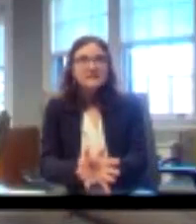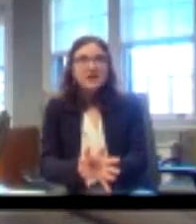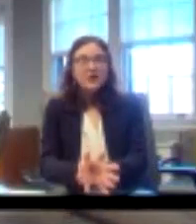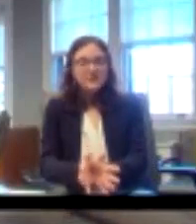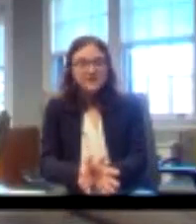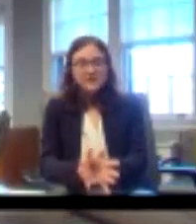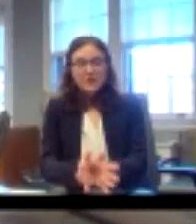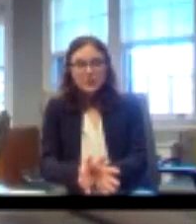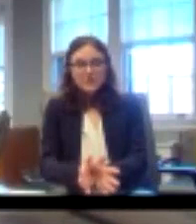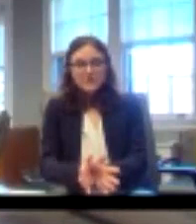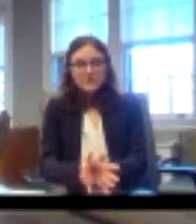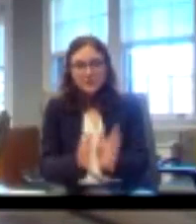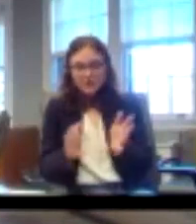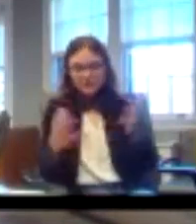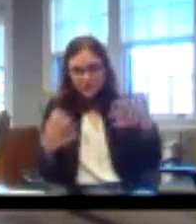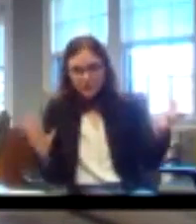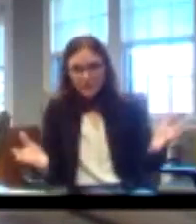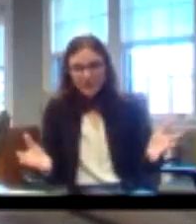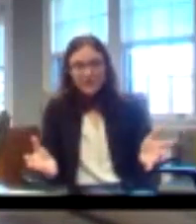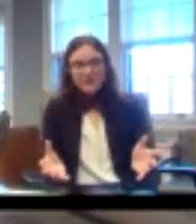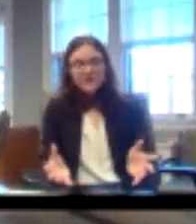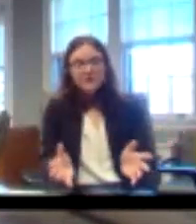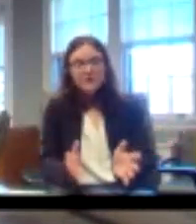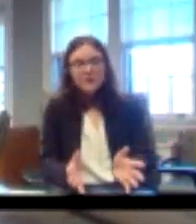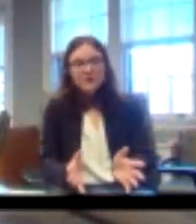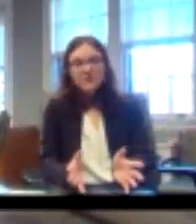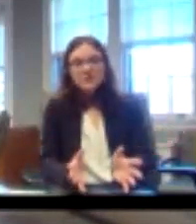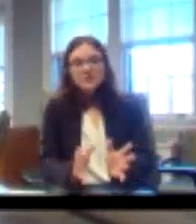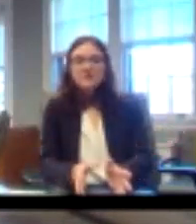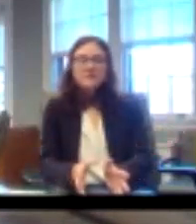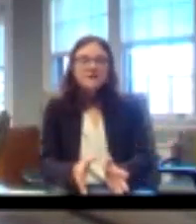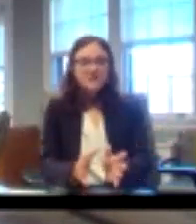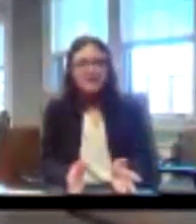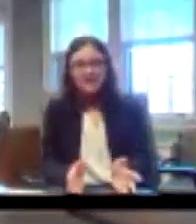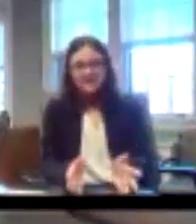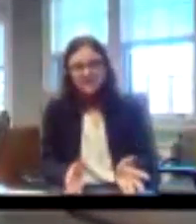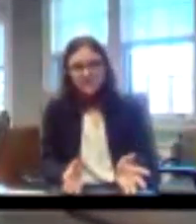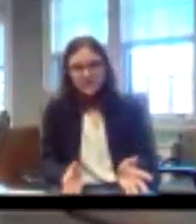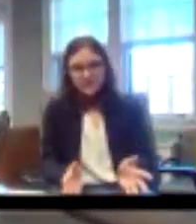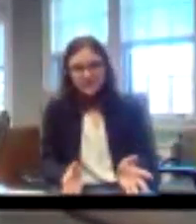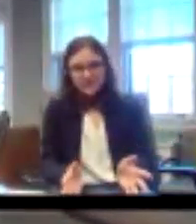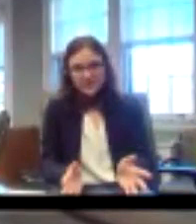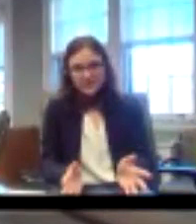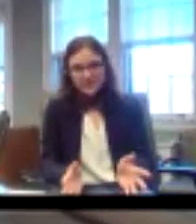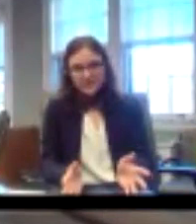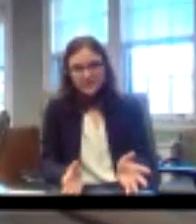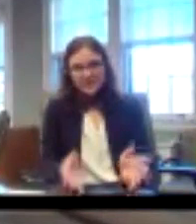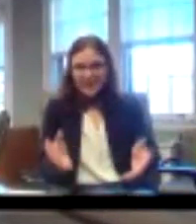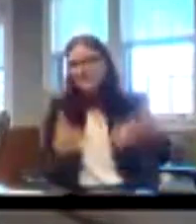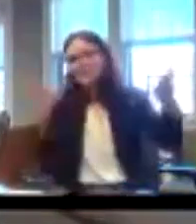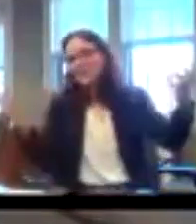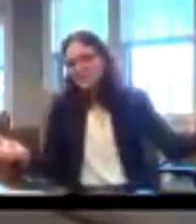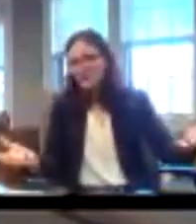that this hypothesis alone, this sort of alarm bell hypothesis alone, justifies violating sovereign boundaries and